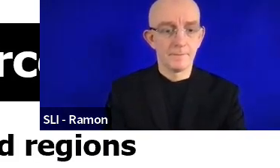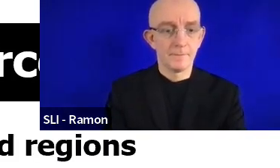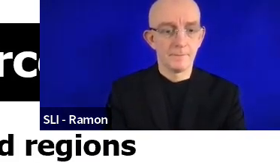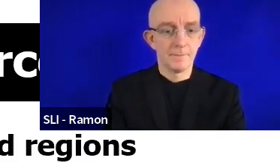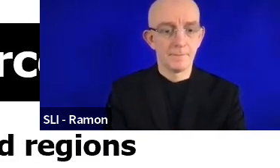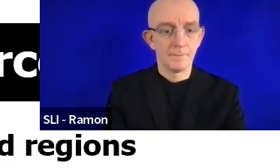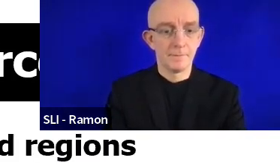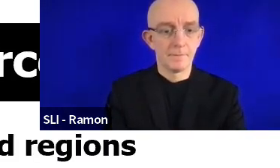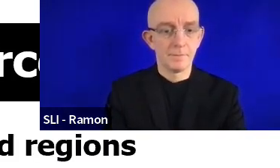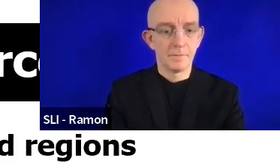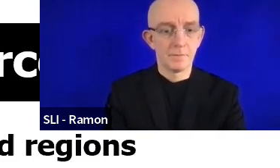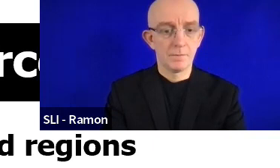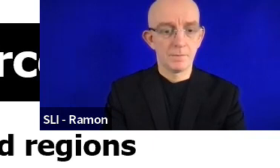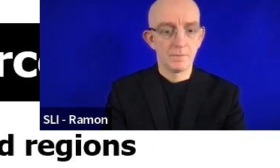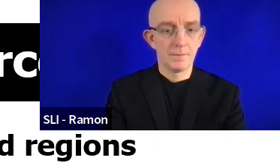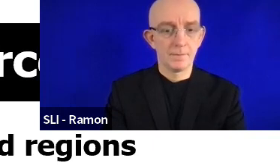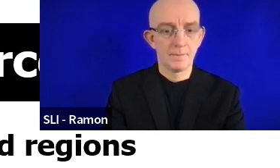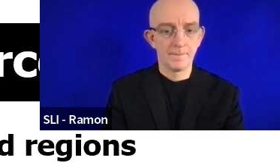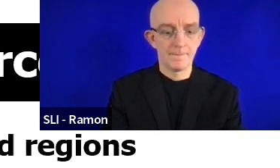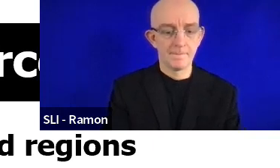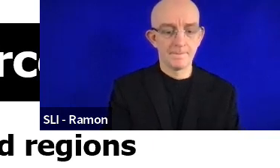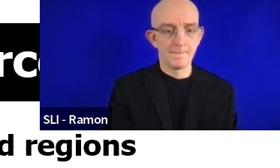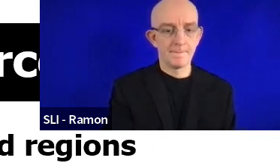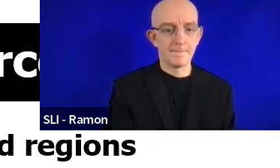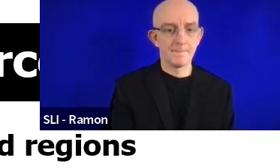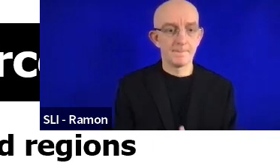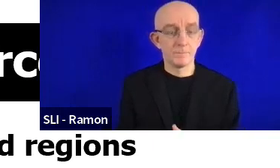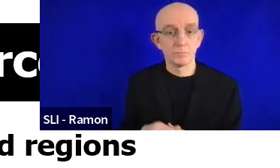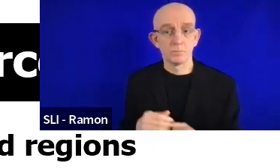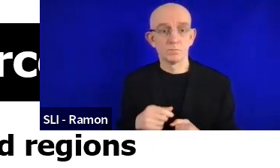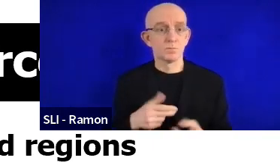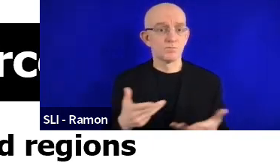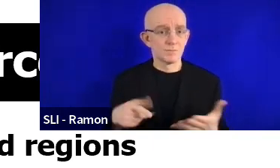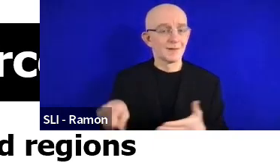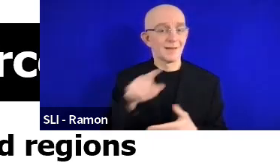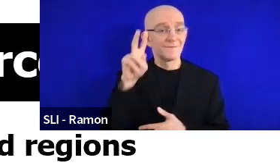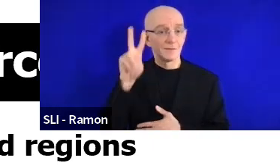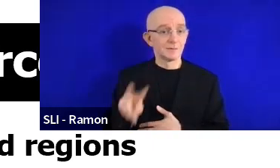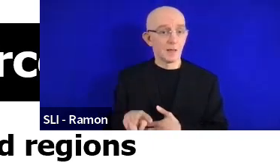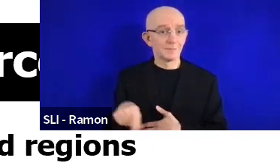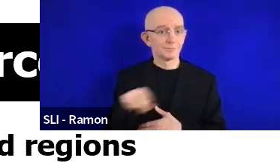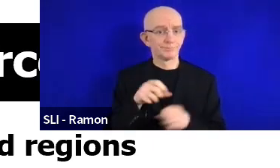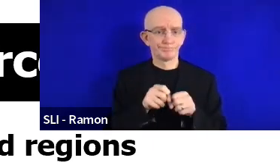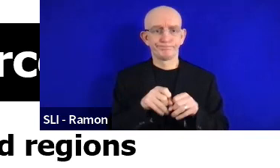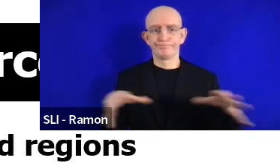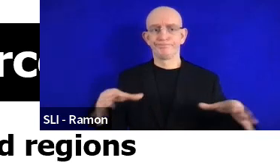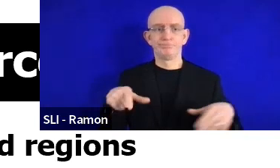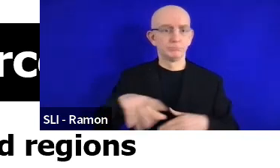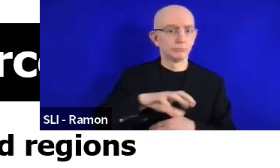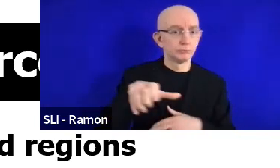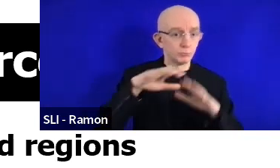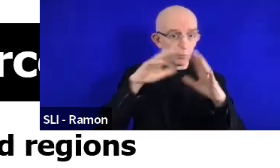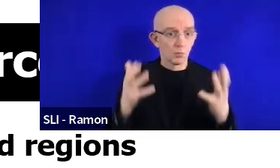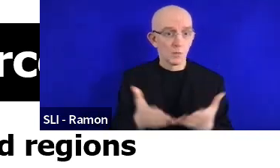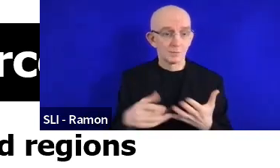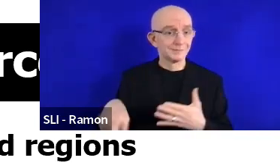lower middle income country. So in short, Vietnam has very short time to accumulate wealth